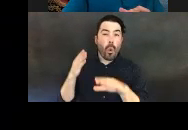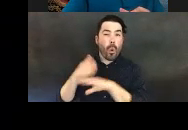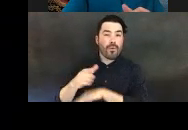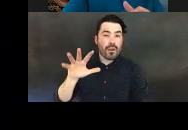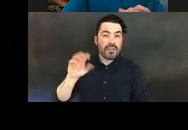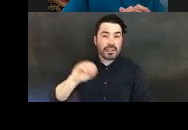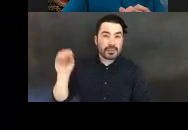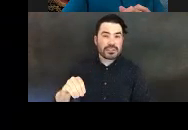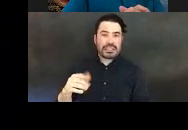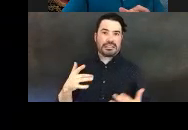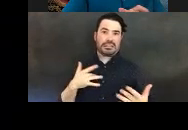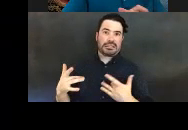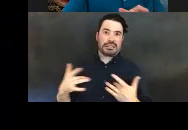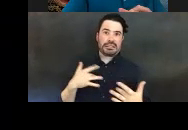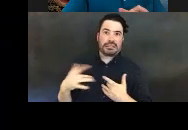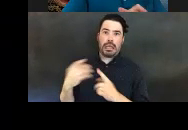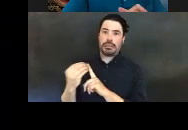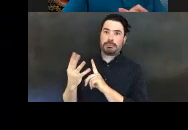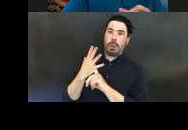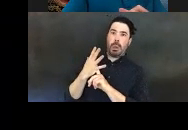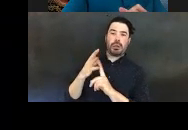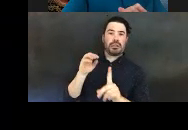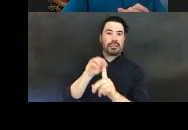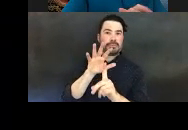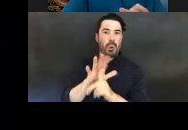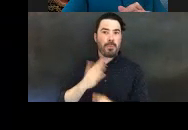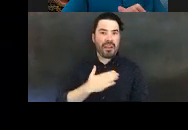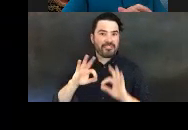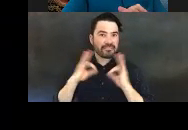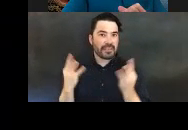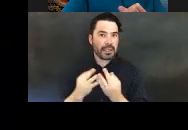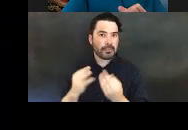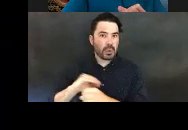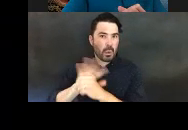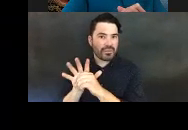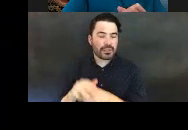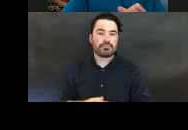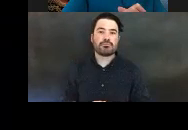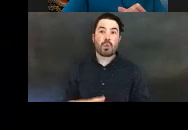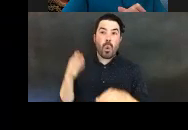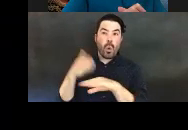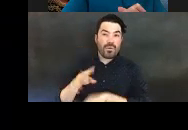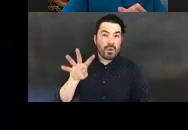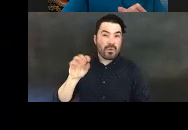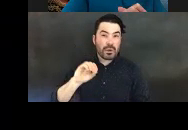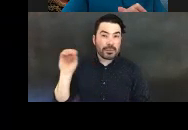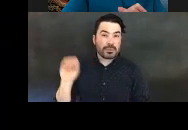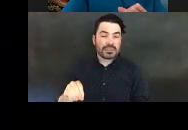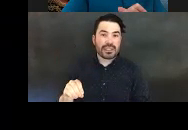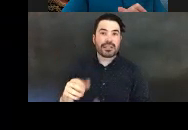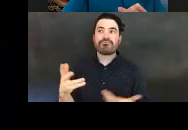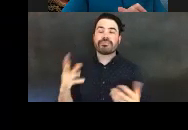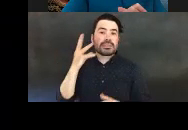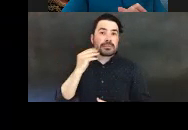exposing ourselves and our families to COVID. More than 40% are experiencing either